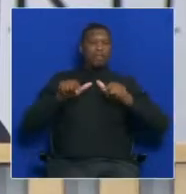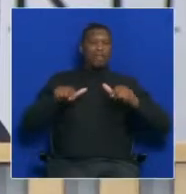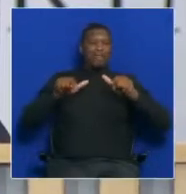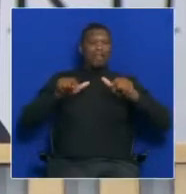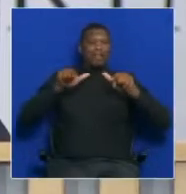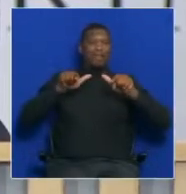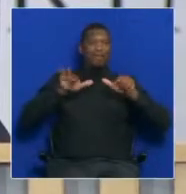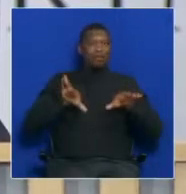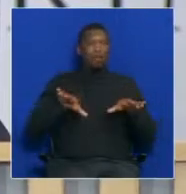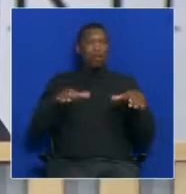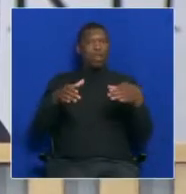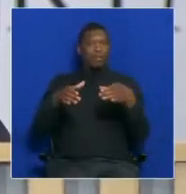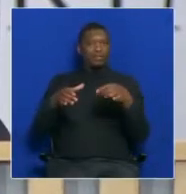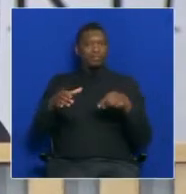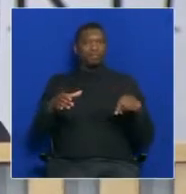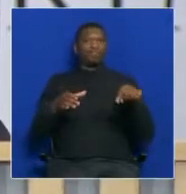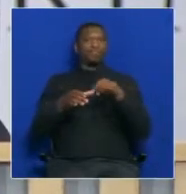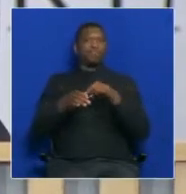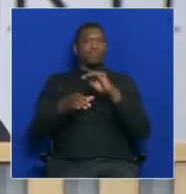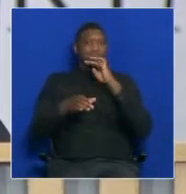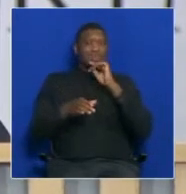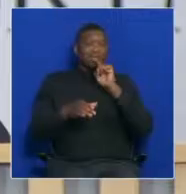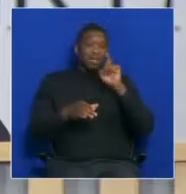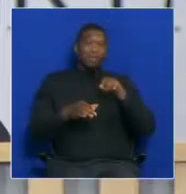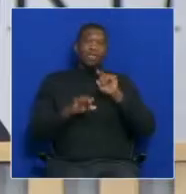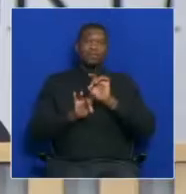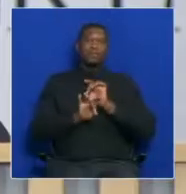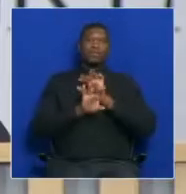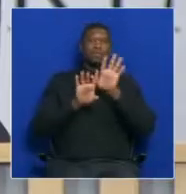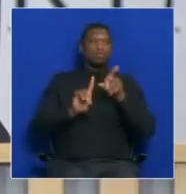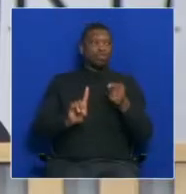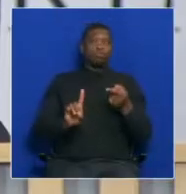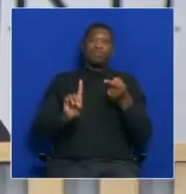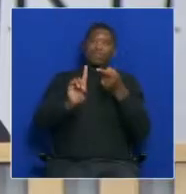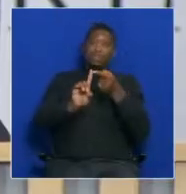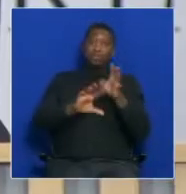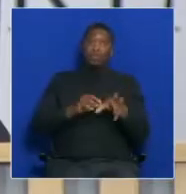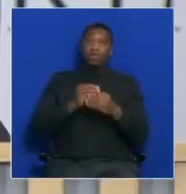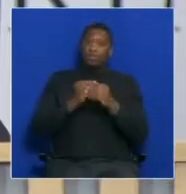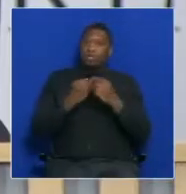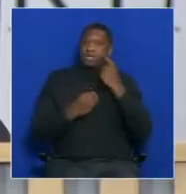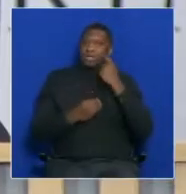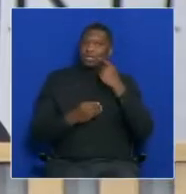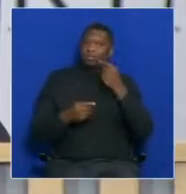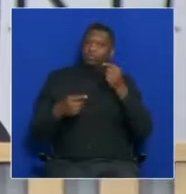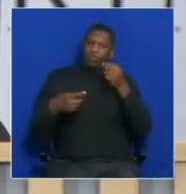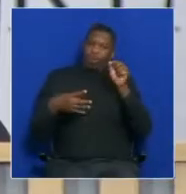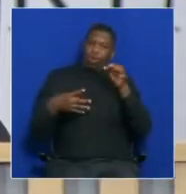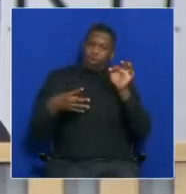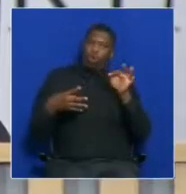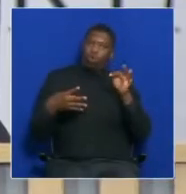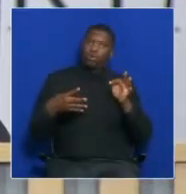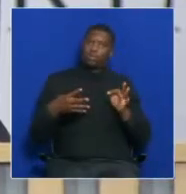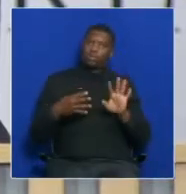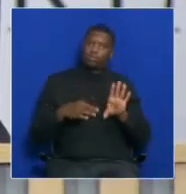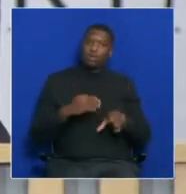that case selection is transparent, objective, auditable, and defensible, and that it cannot be